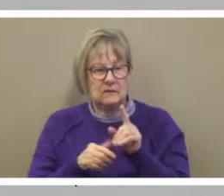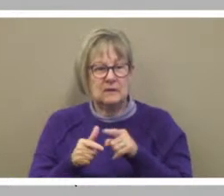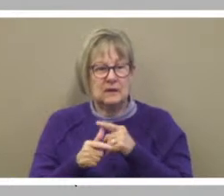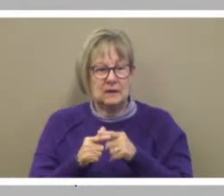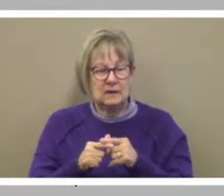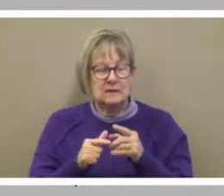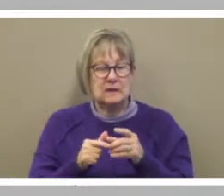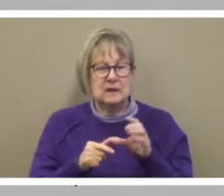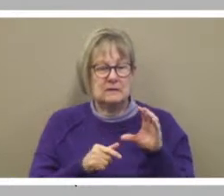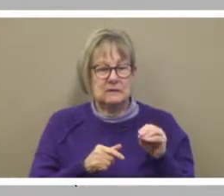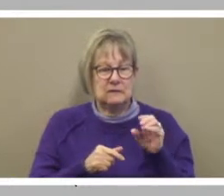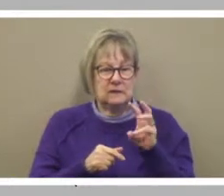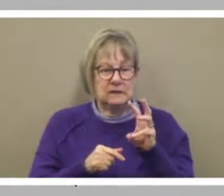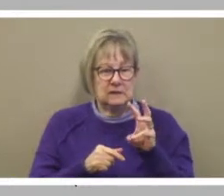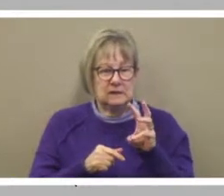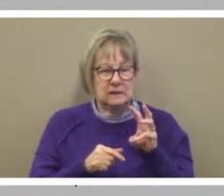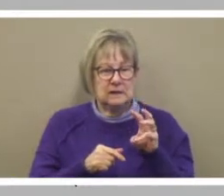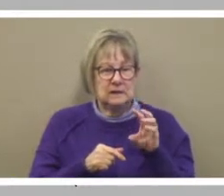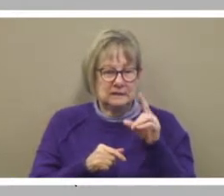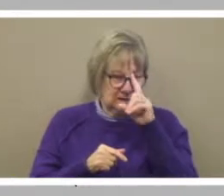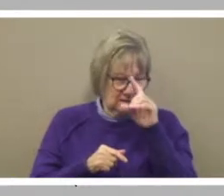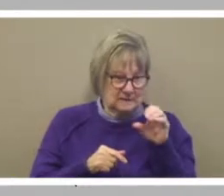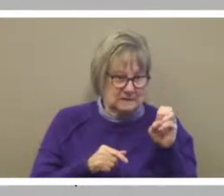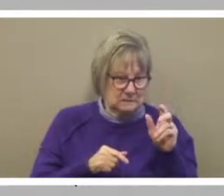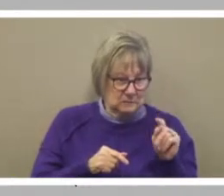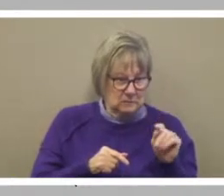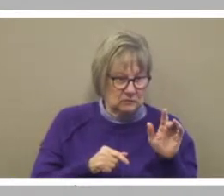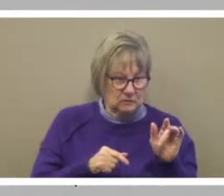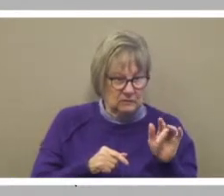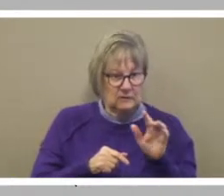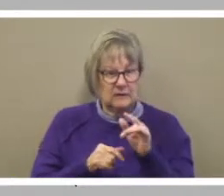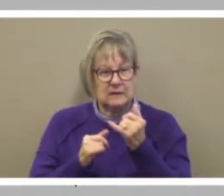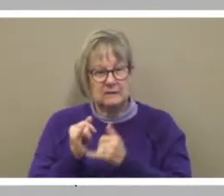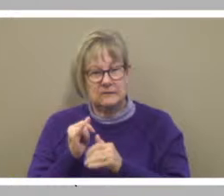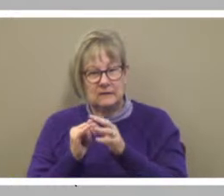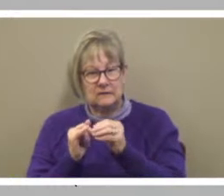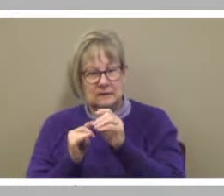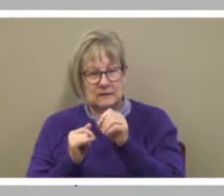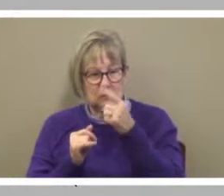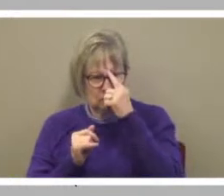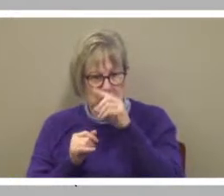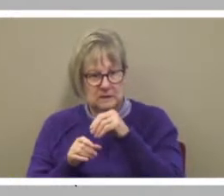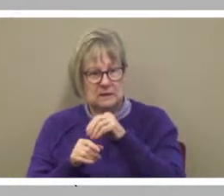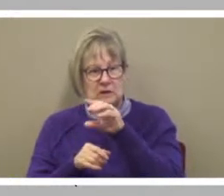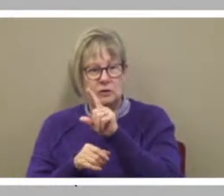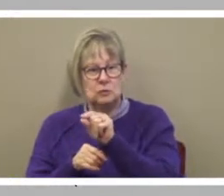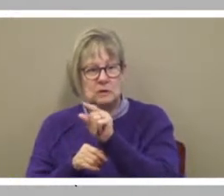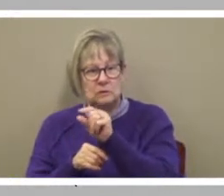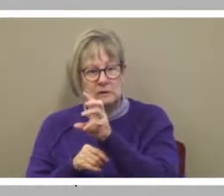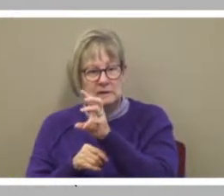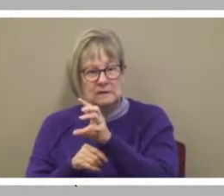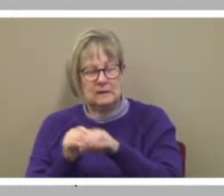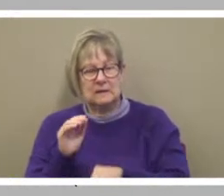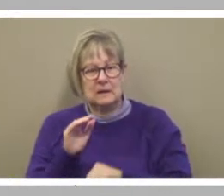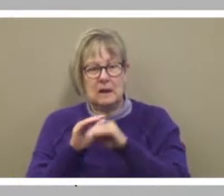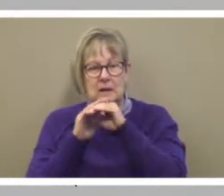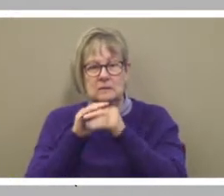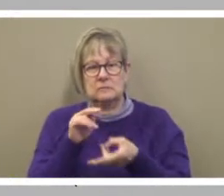cents in September in 25, and then the final 50 cents will be in 2026, taking us to